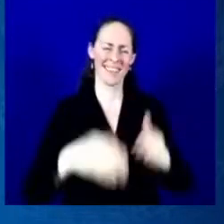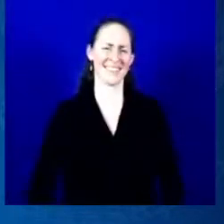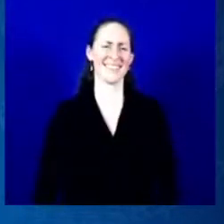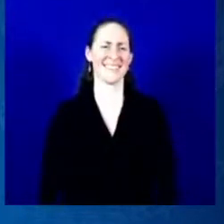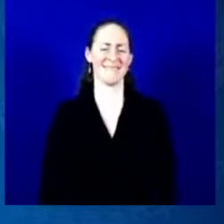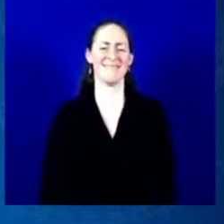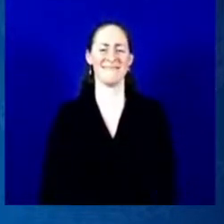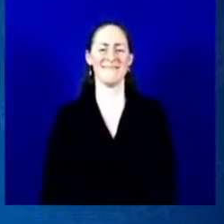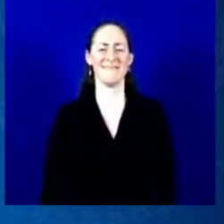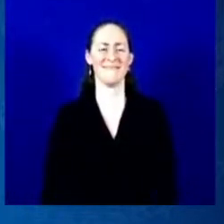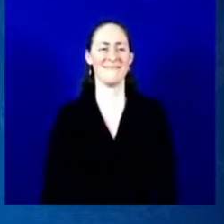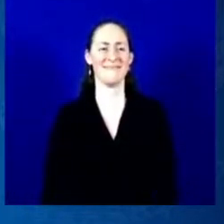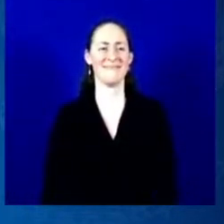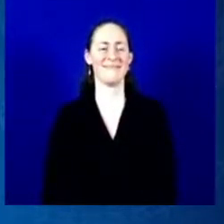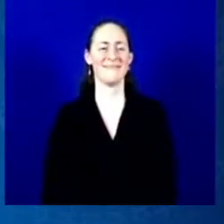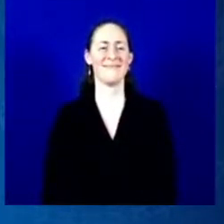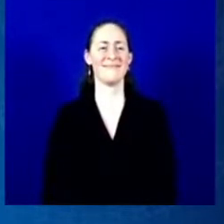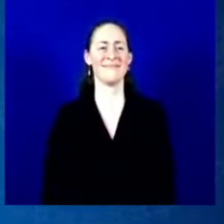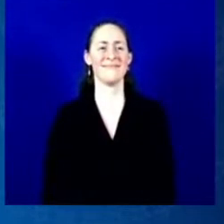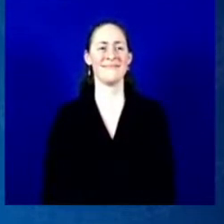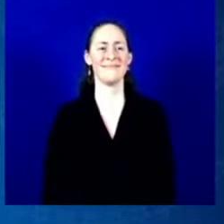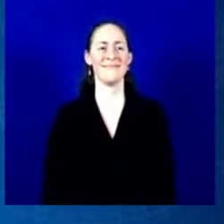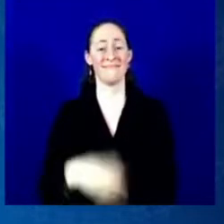one working 40 hours a week,